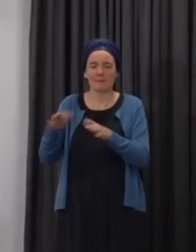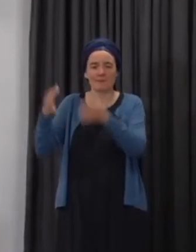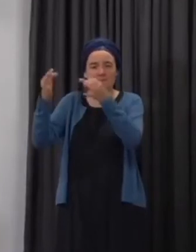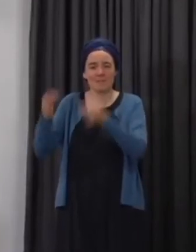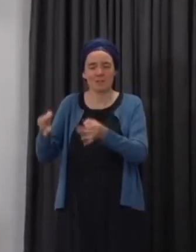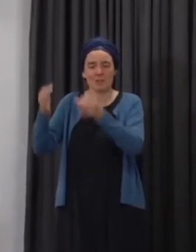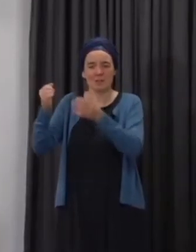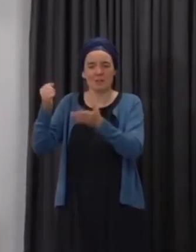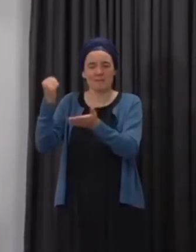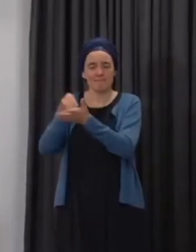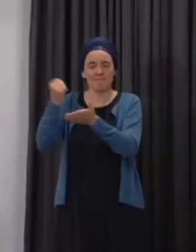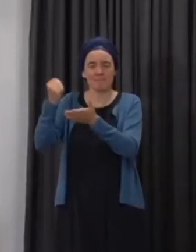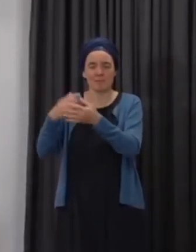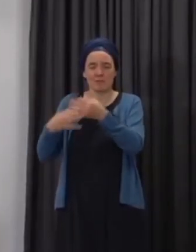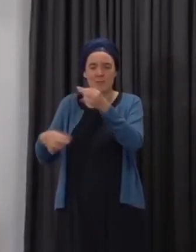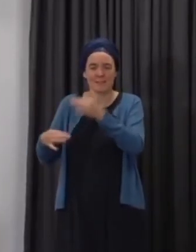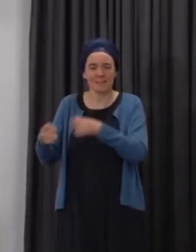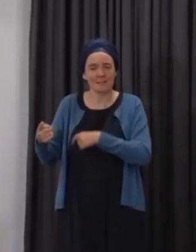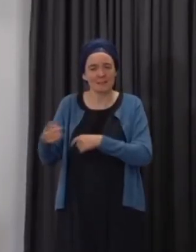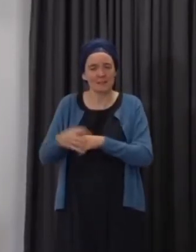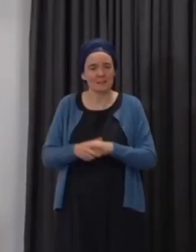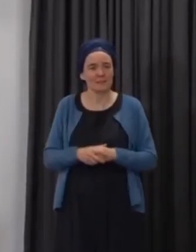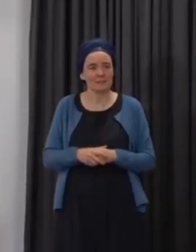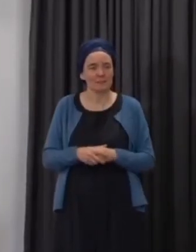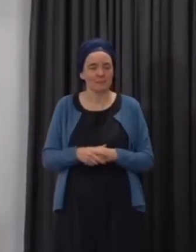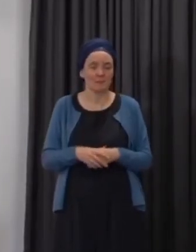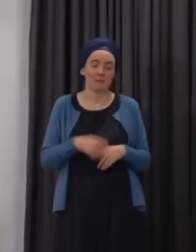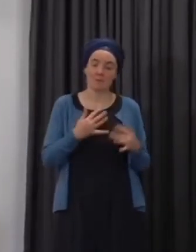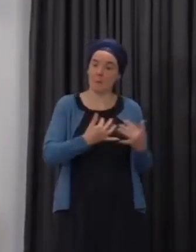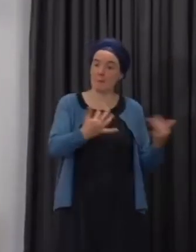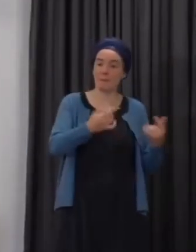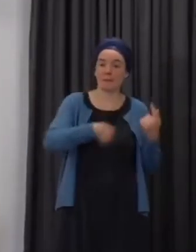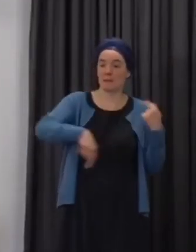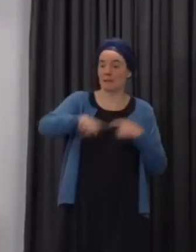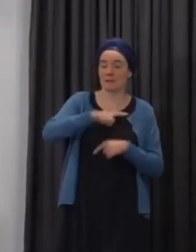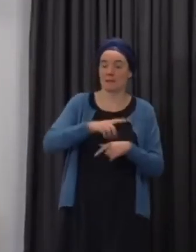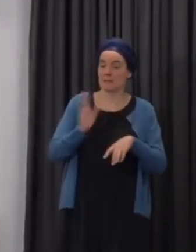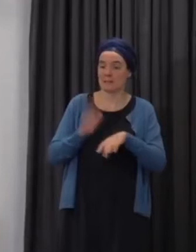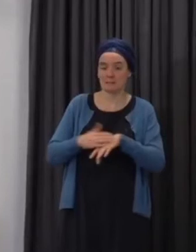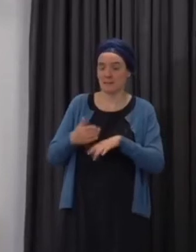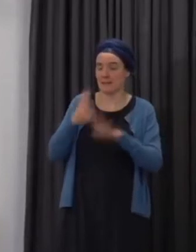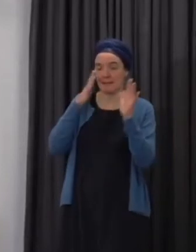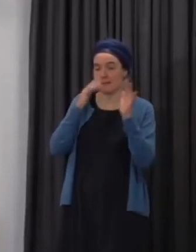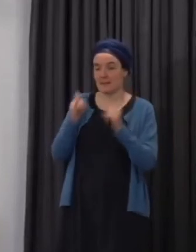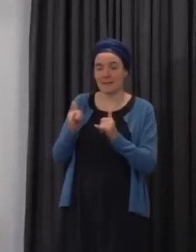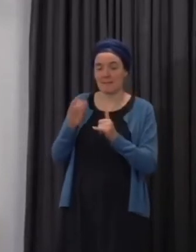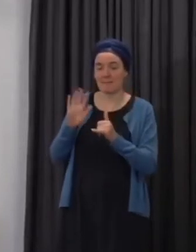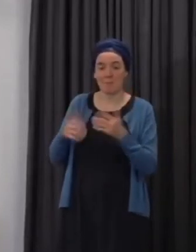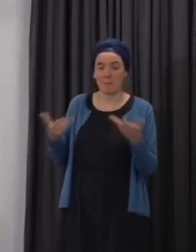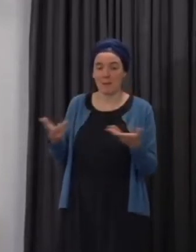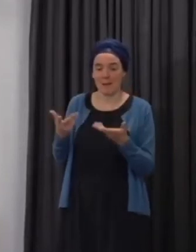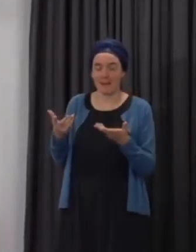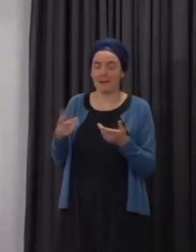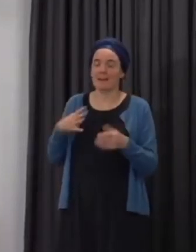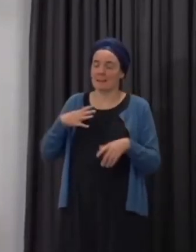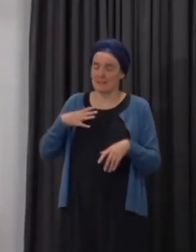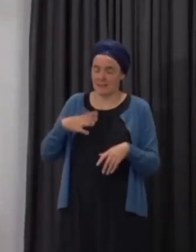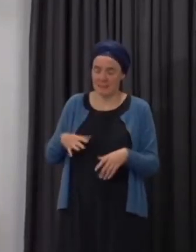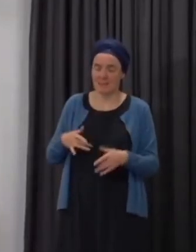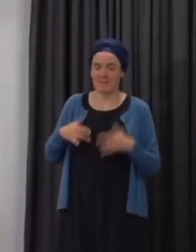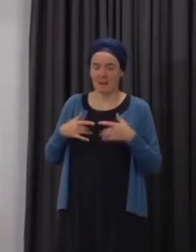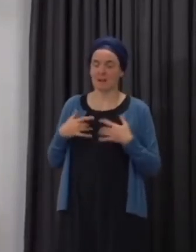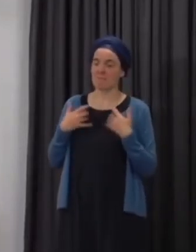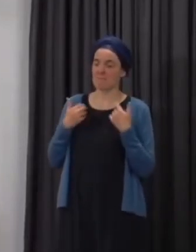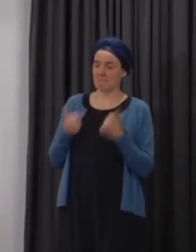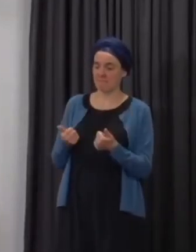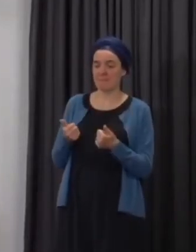shouldn't matter how you order your test. The point is there should be reassurance in the system. The home